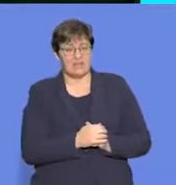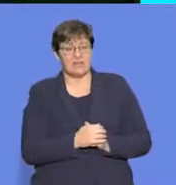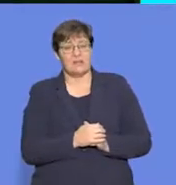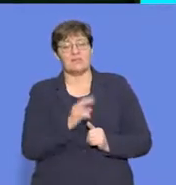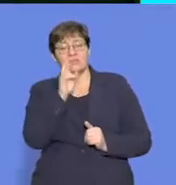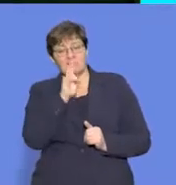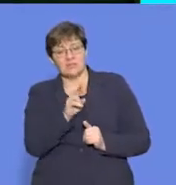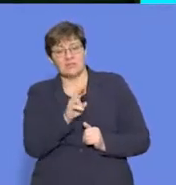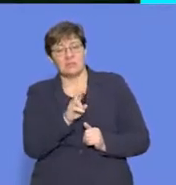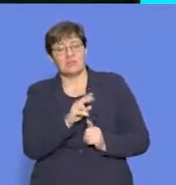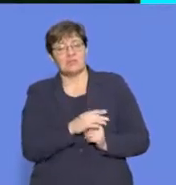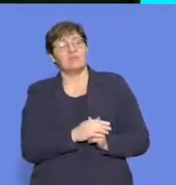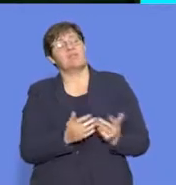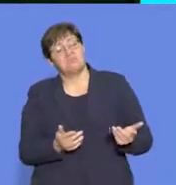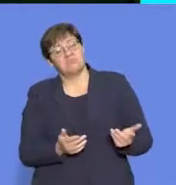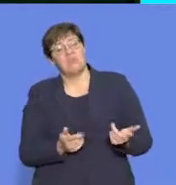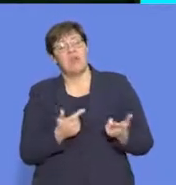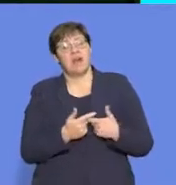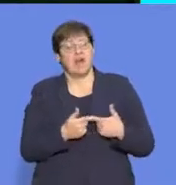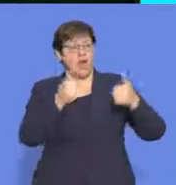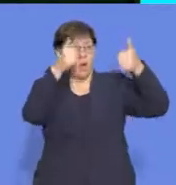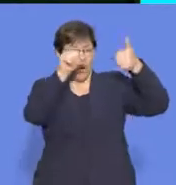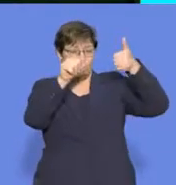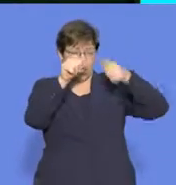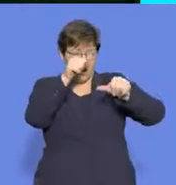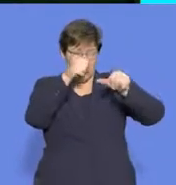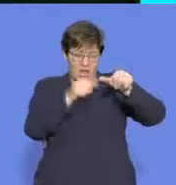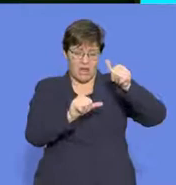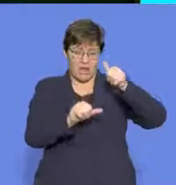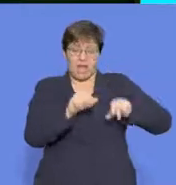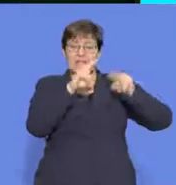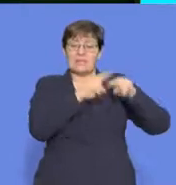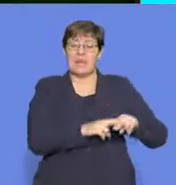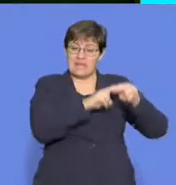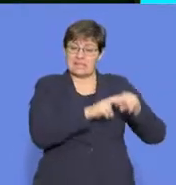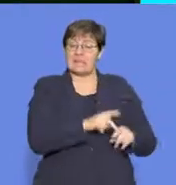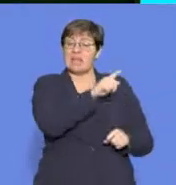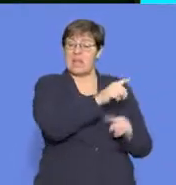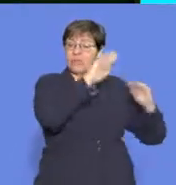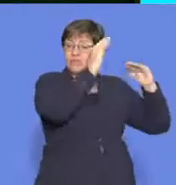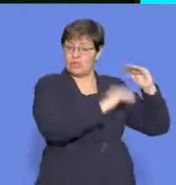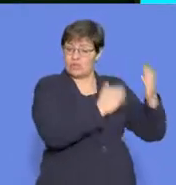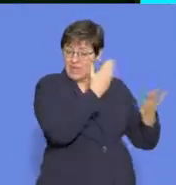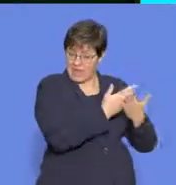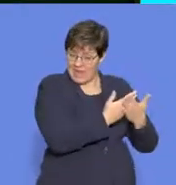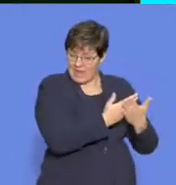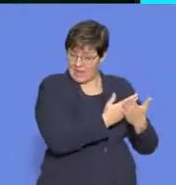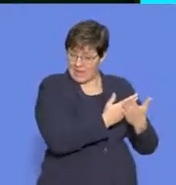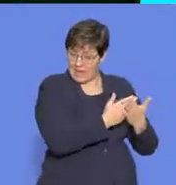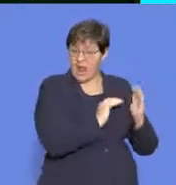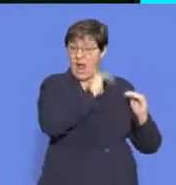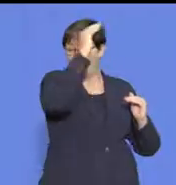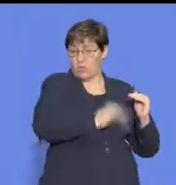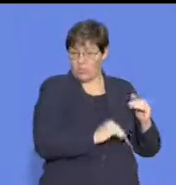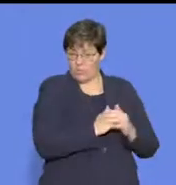to see is it gives us an order of things in their ability to be reducing agents.